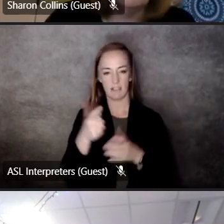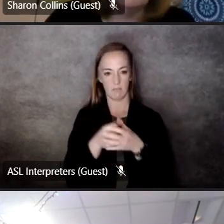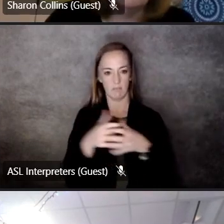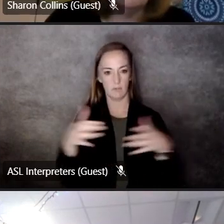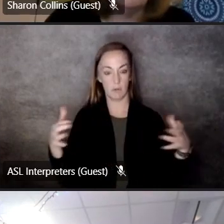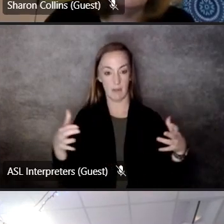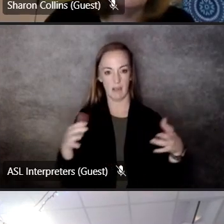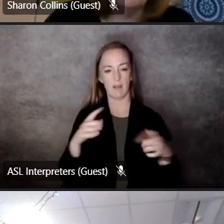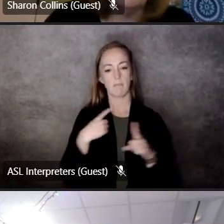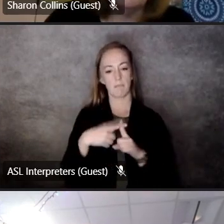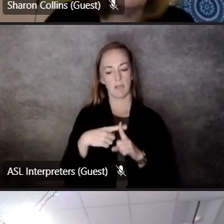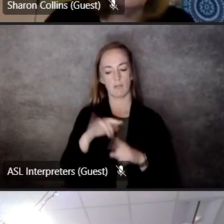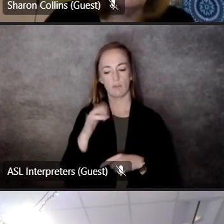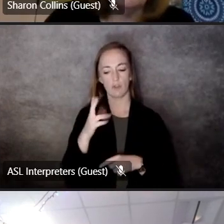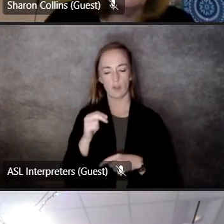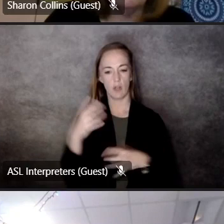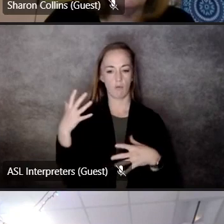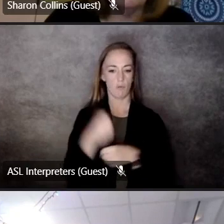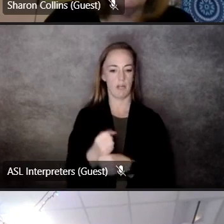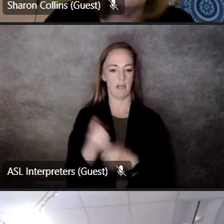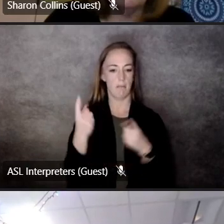Thursday.